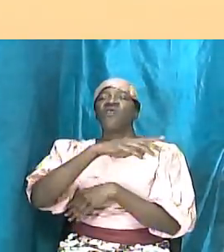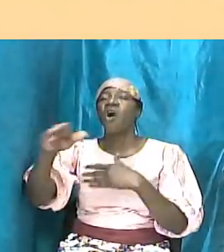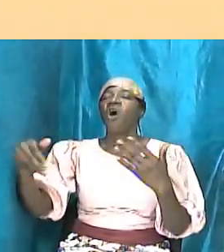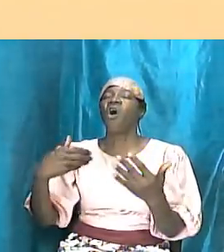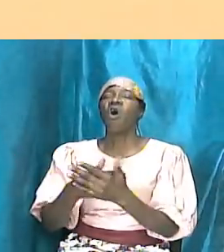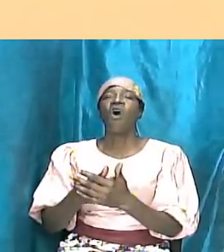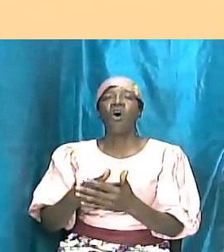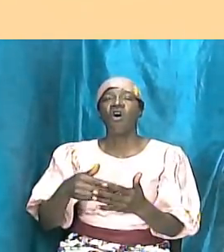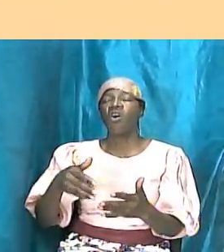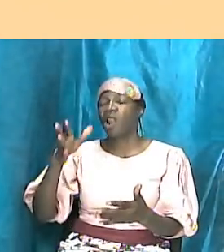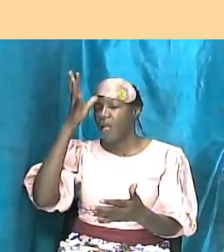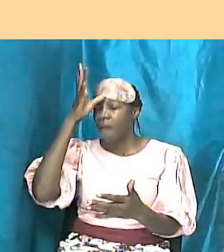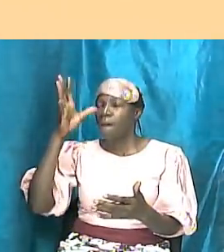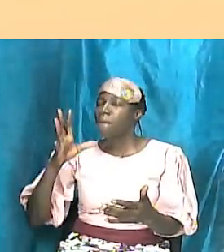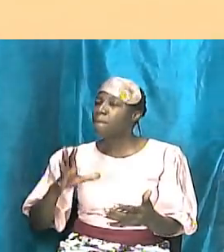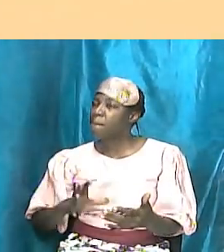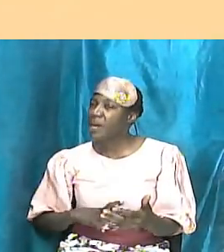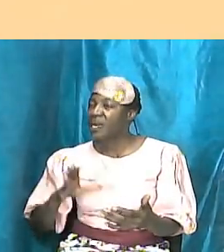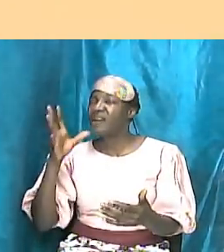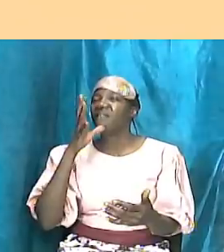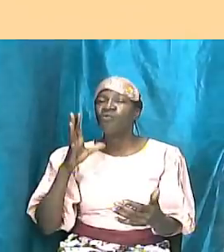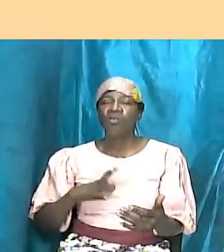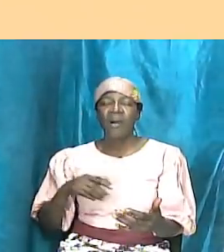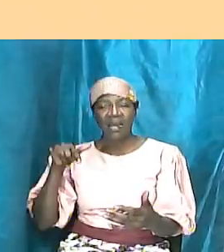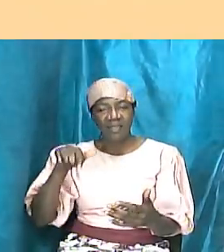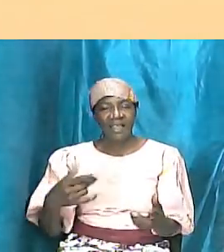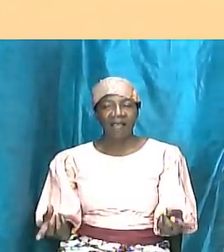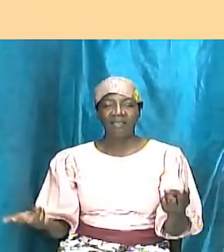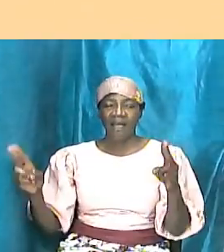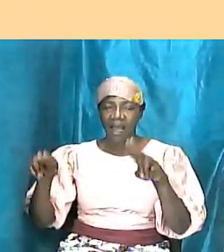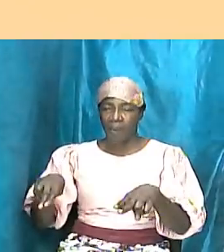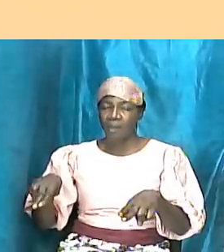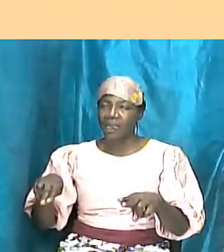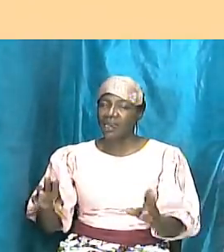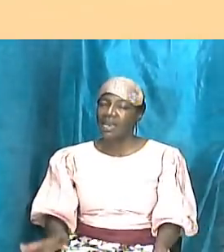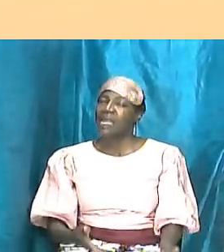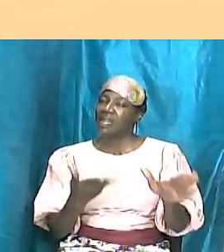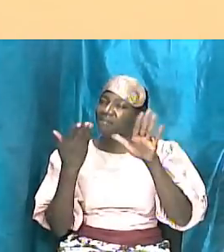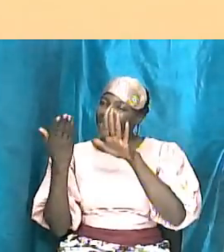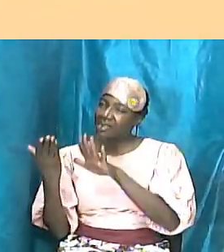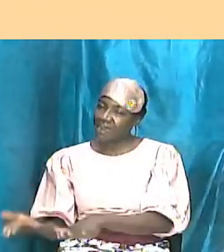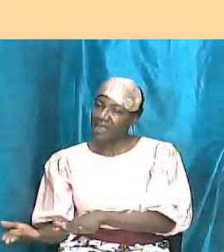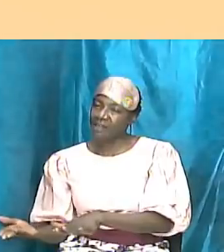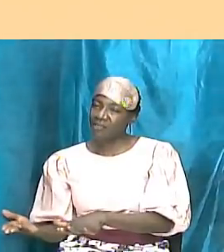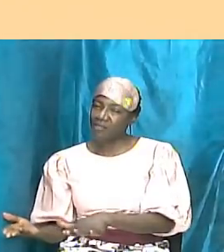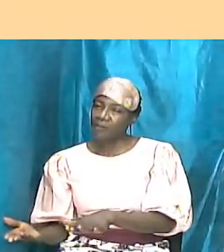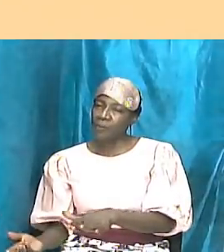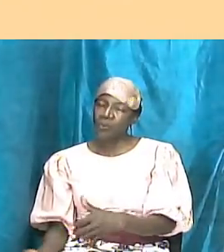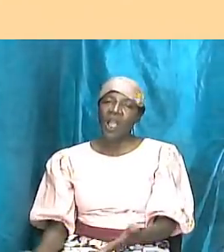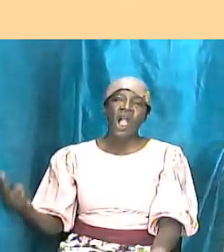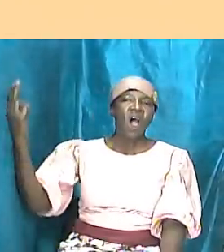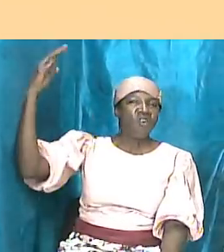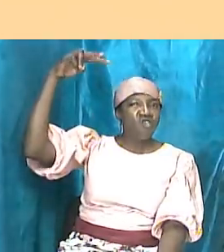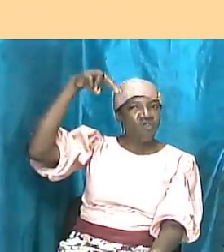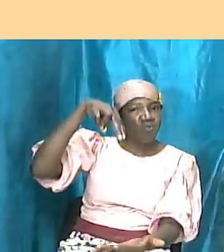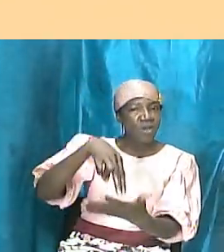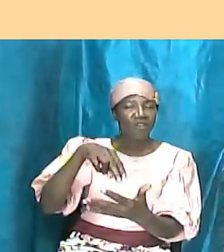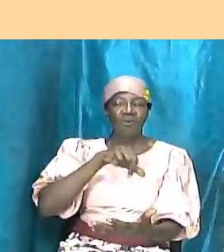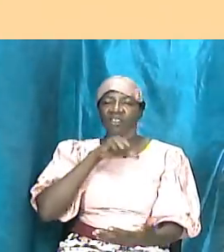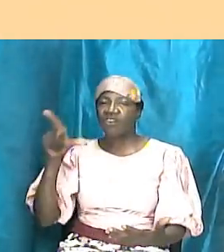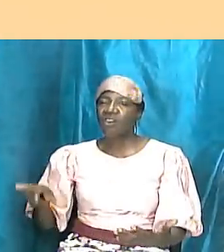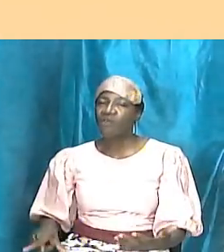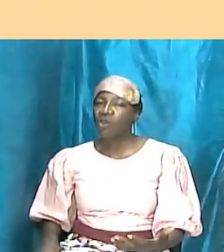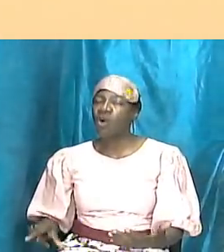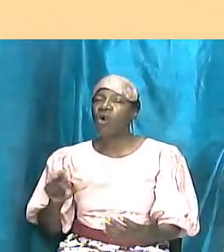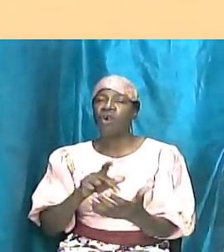for all times. And this happened in the death and resurrection of our Lord and